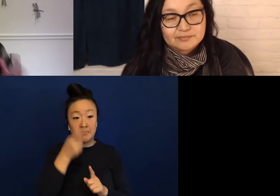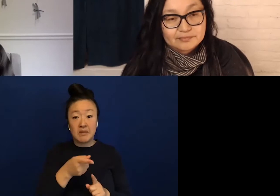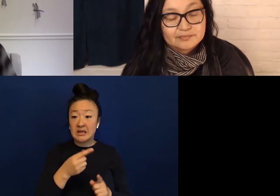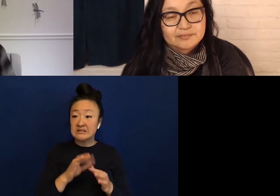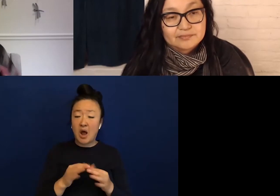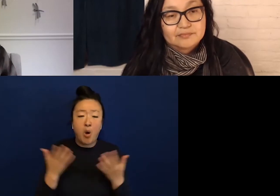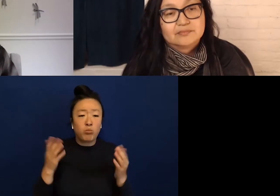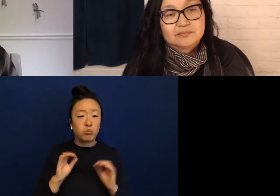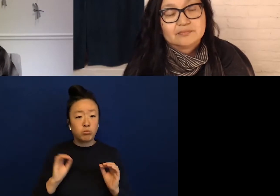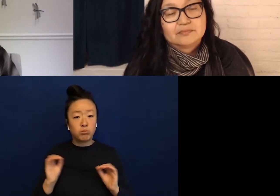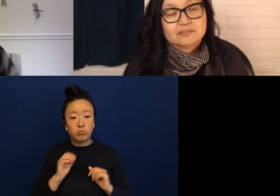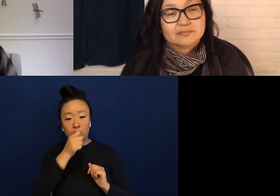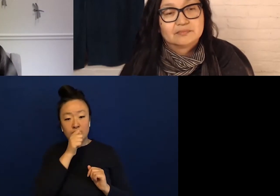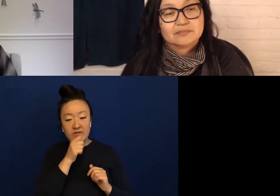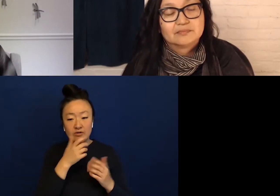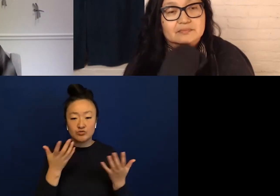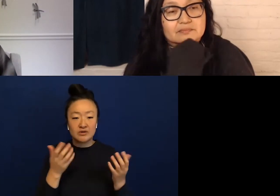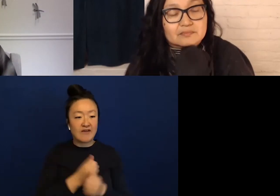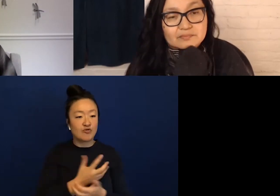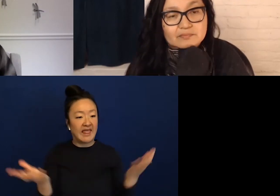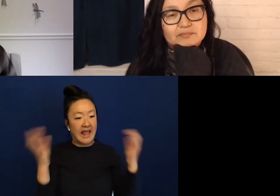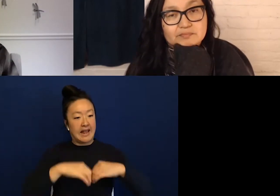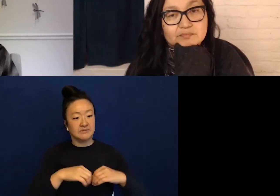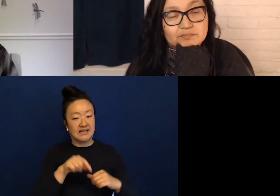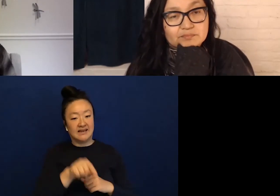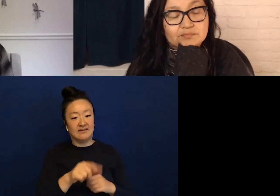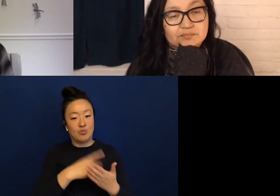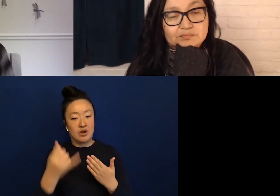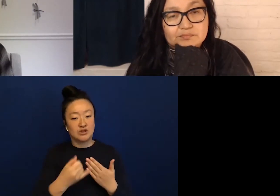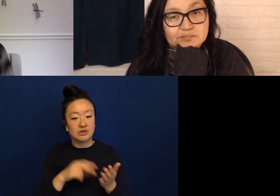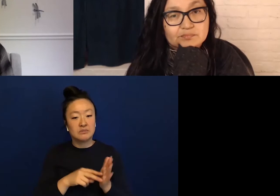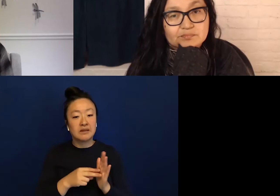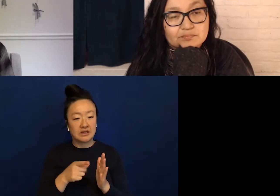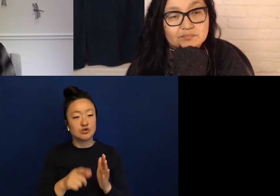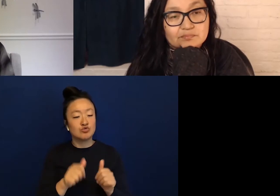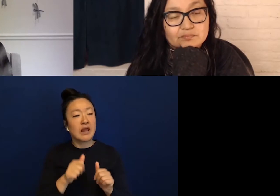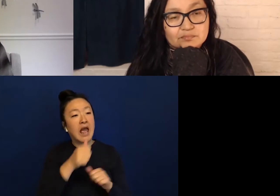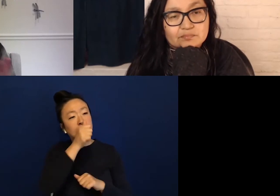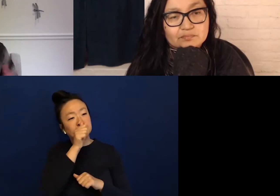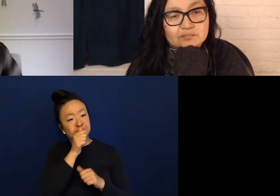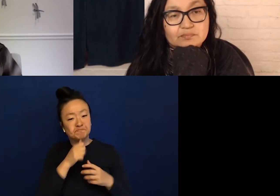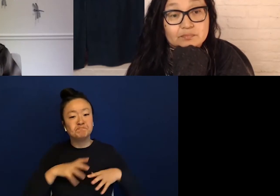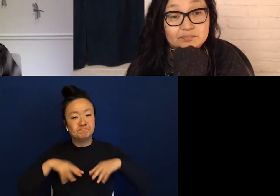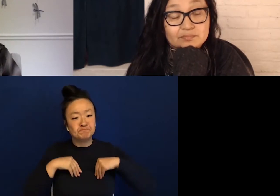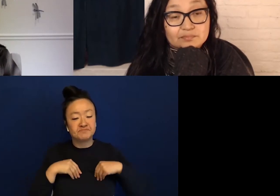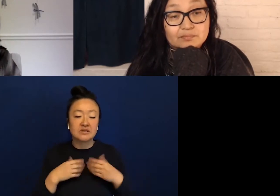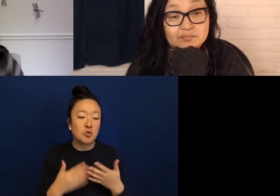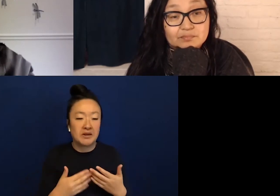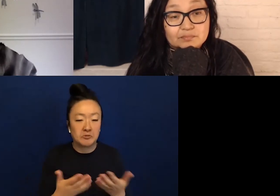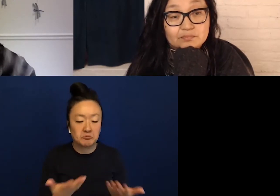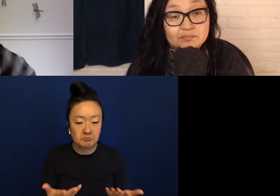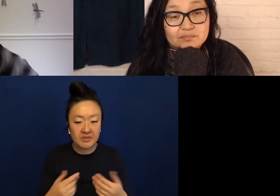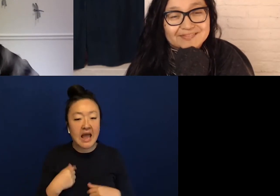because if everything is encapsulated into the project, then it allows you to kind of bear that. But so yeah, anyway, I was